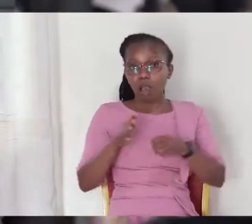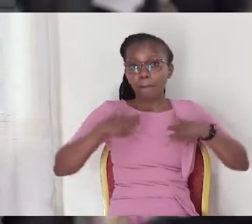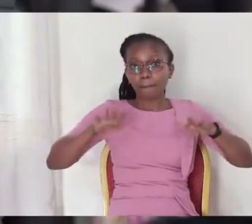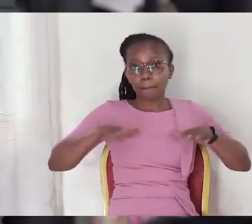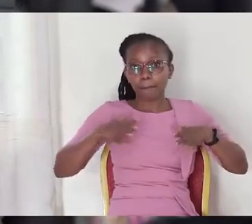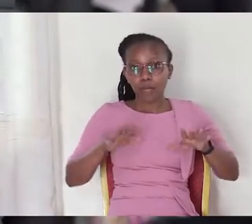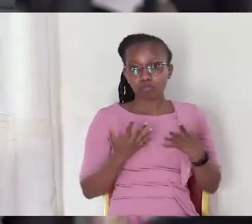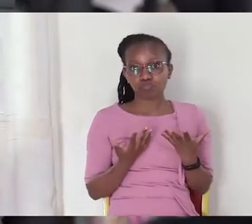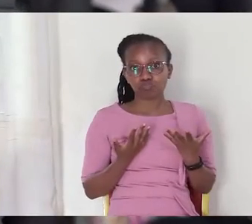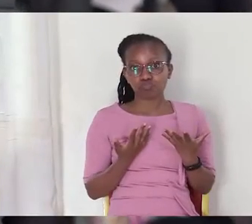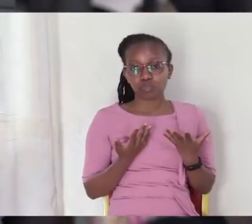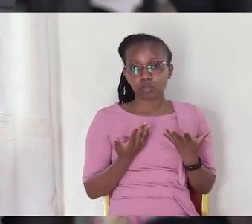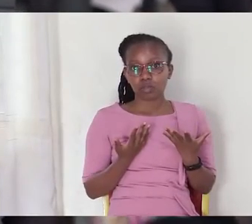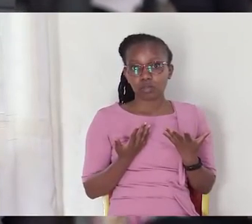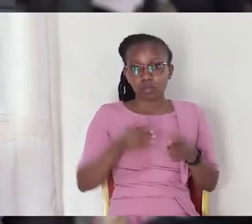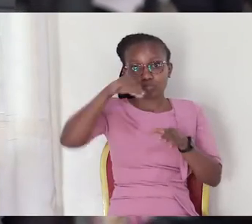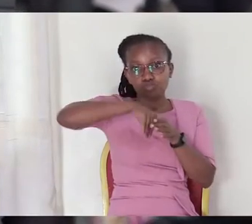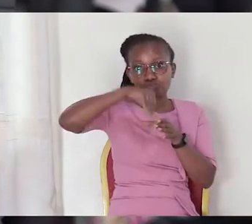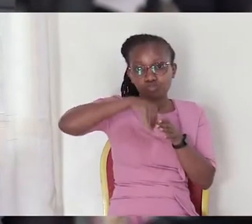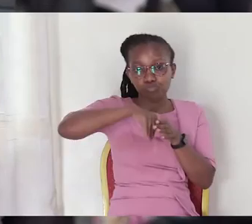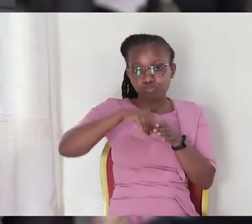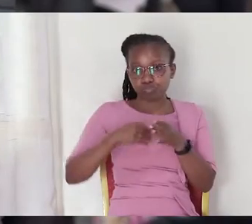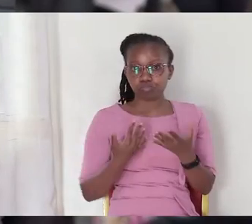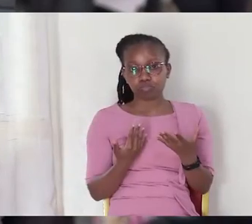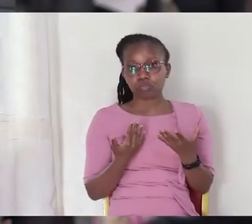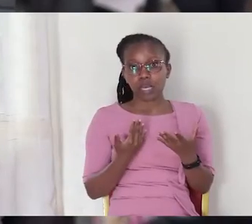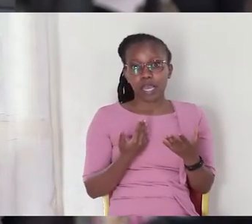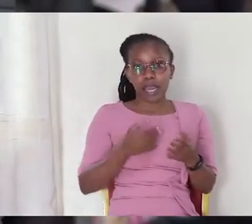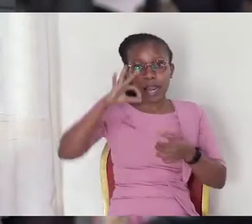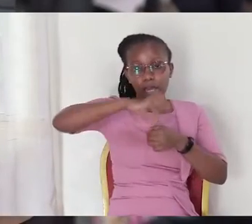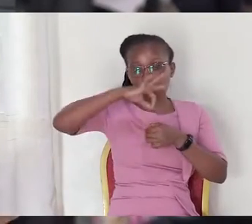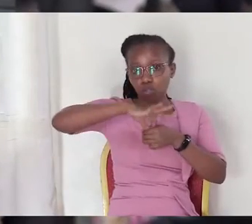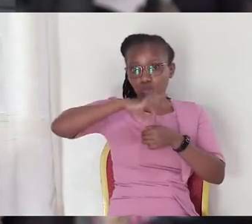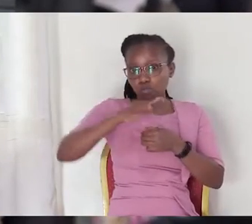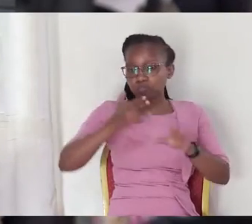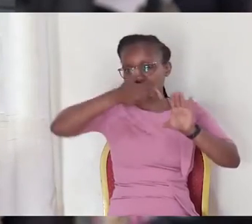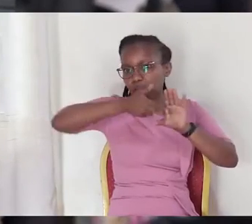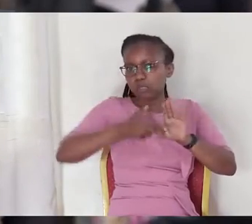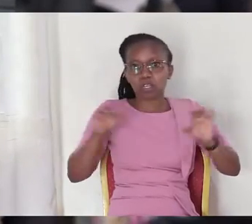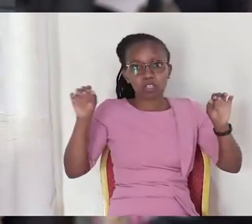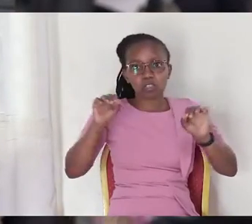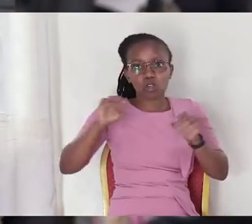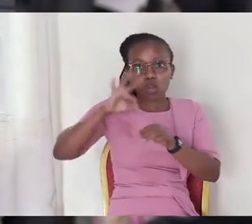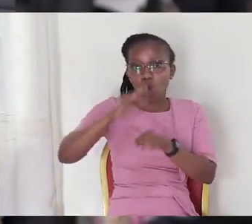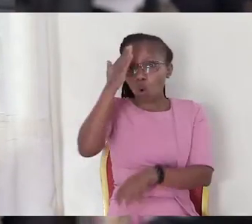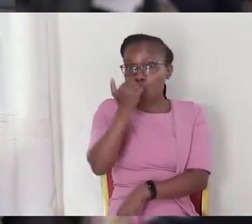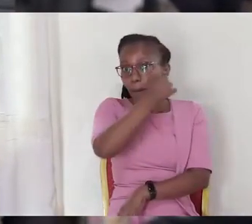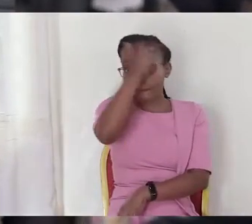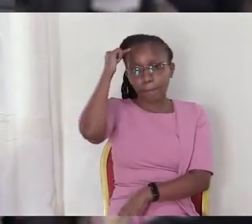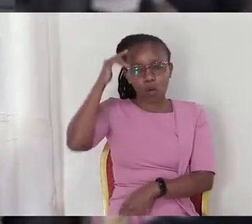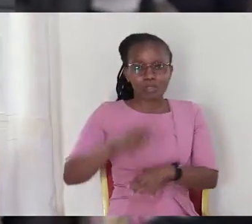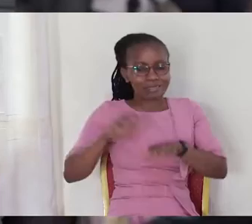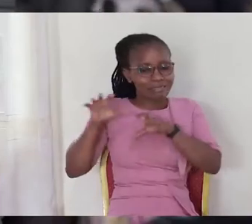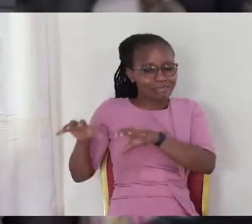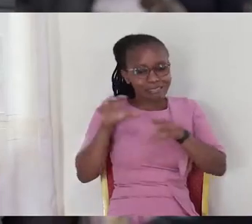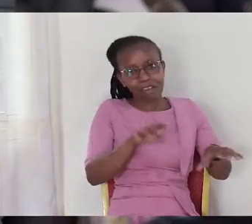a bit disinterested in also participating in elections. They said they are not going to participate in those regions because they have suffered so much in the